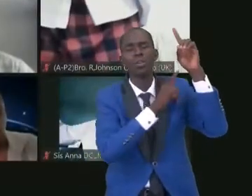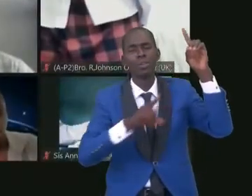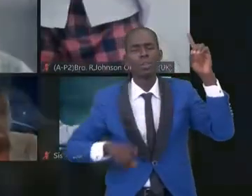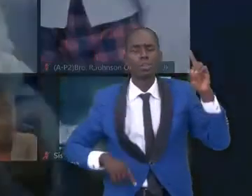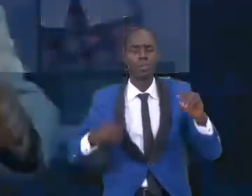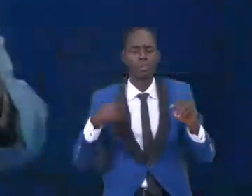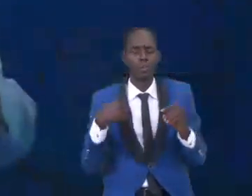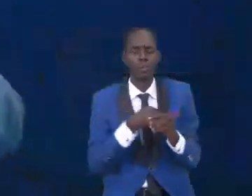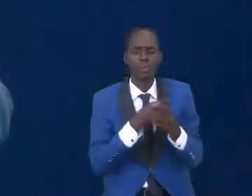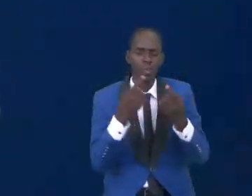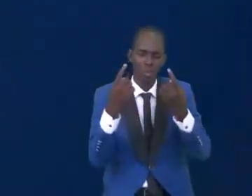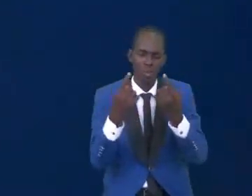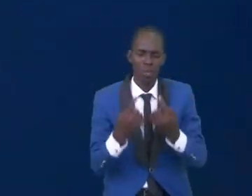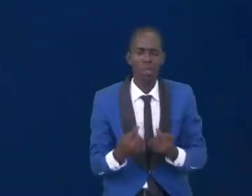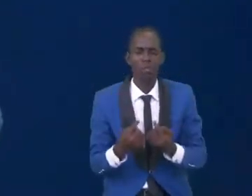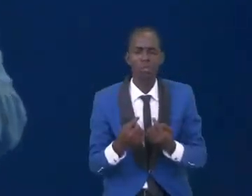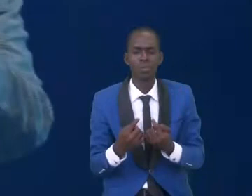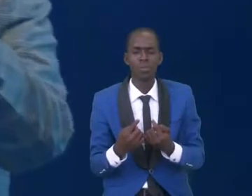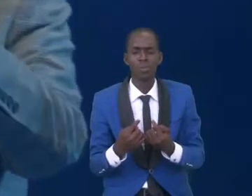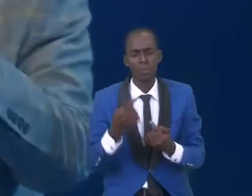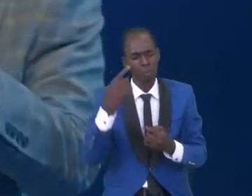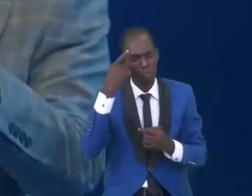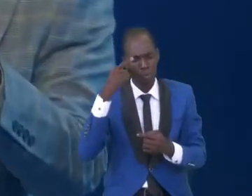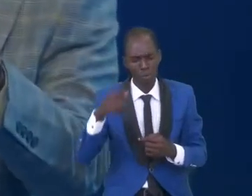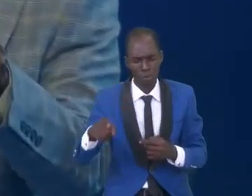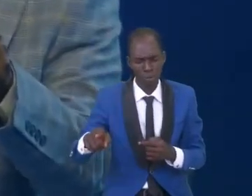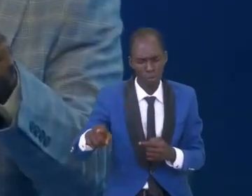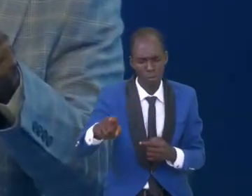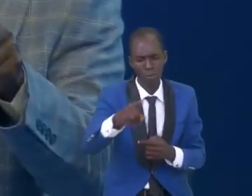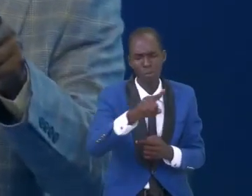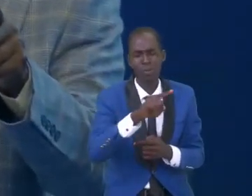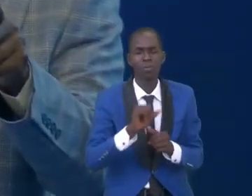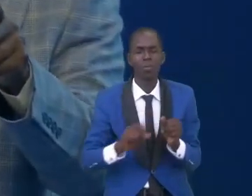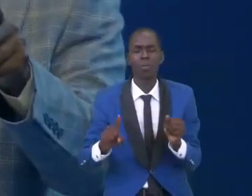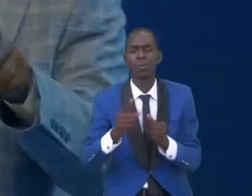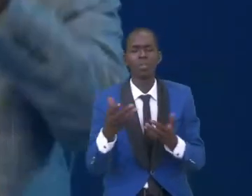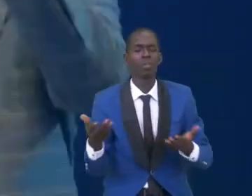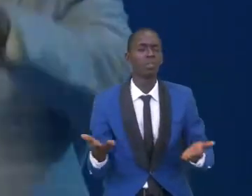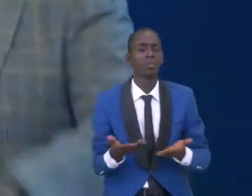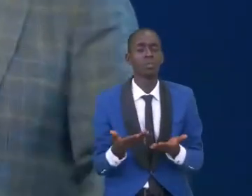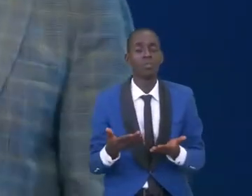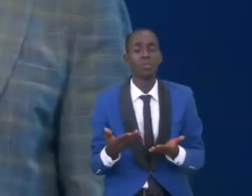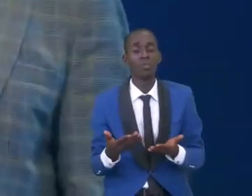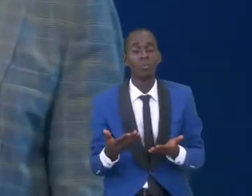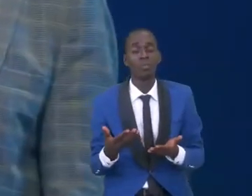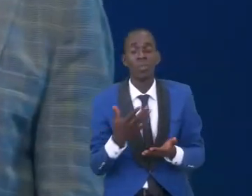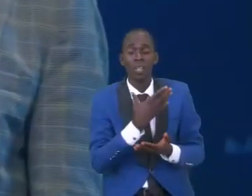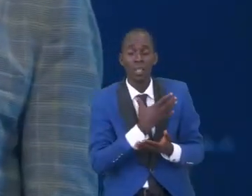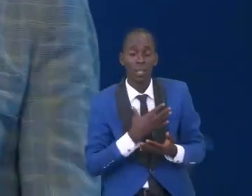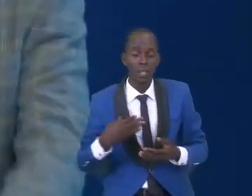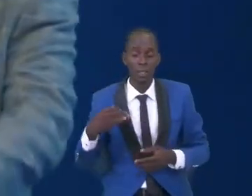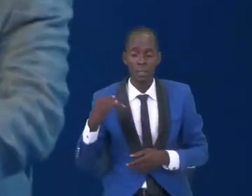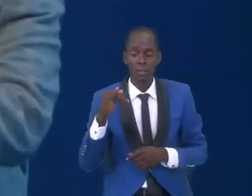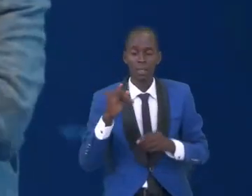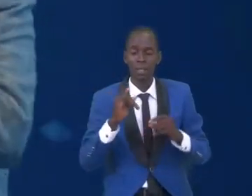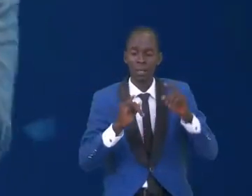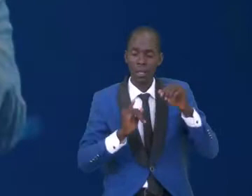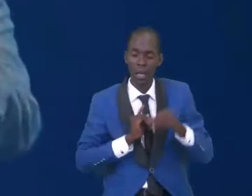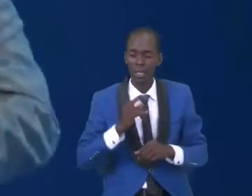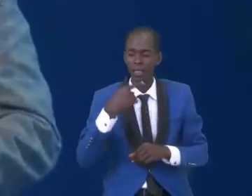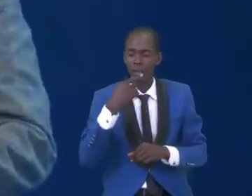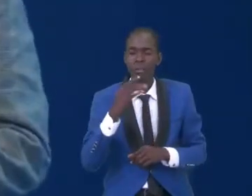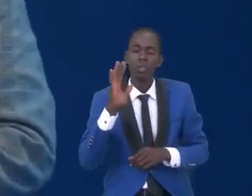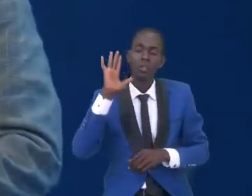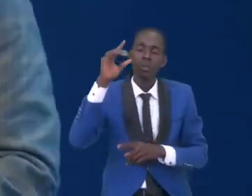come on behalf of everyone. And I speak your word of